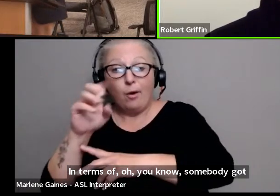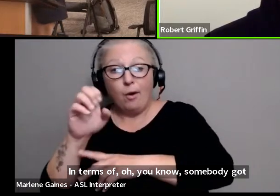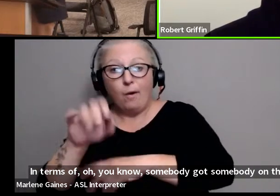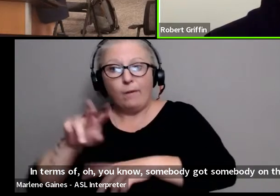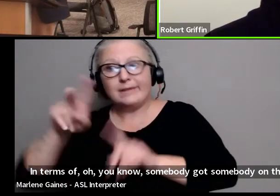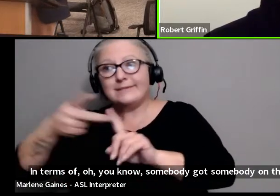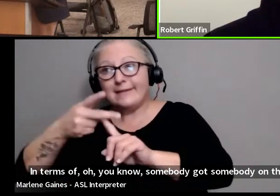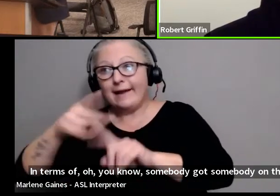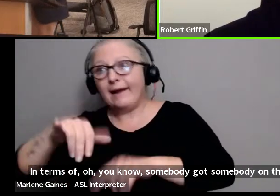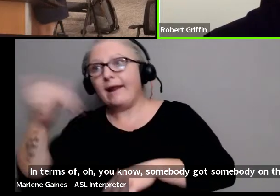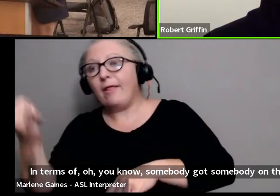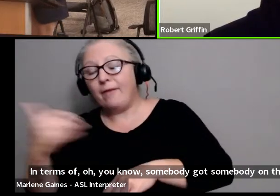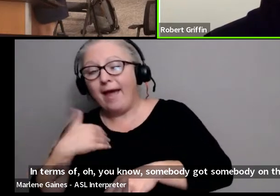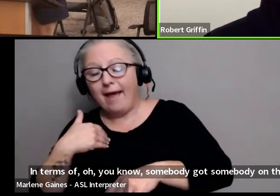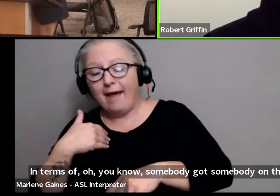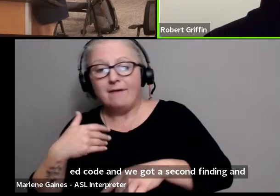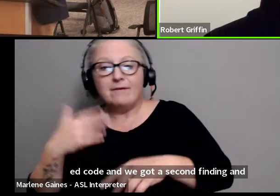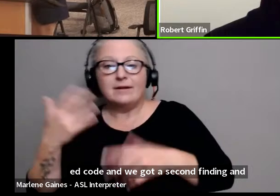and